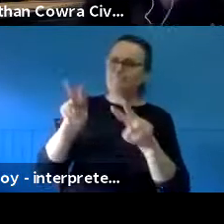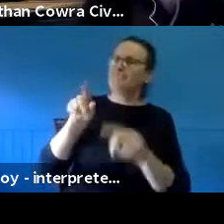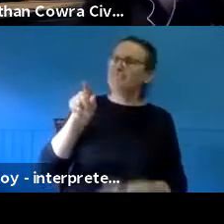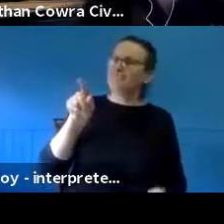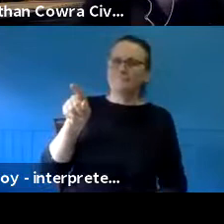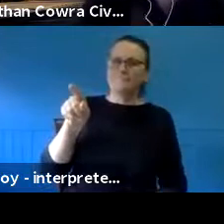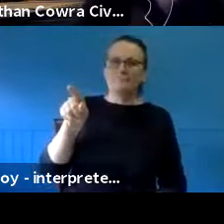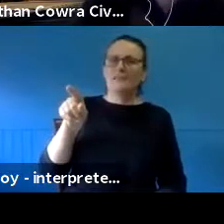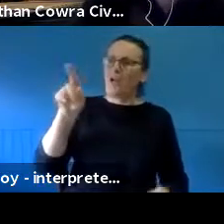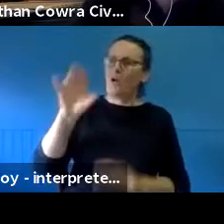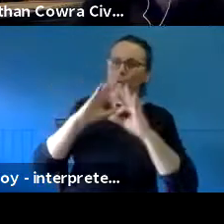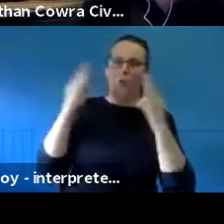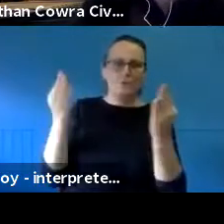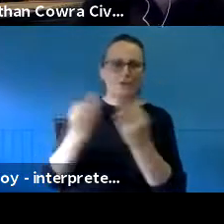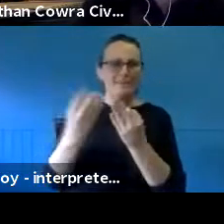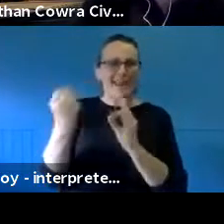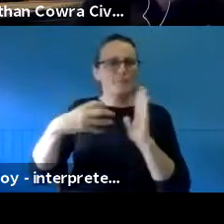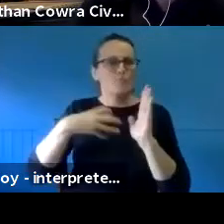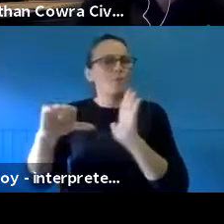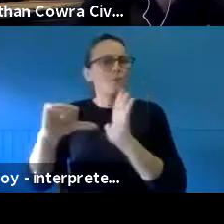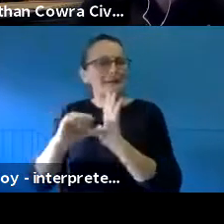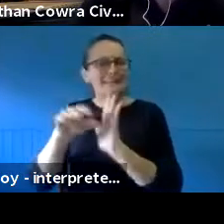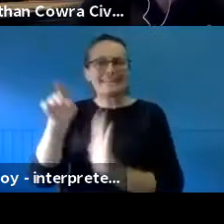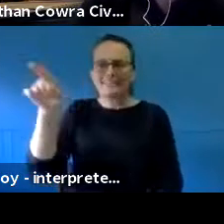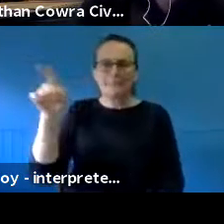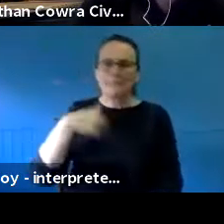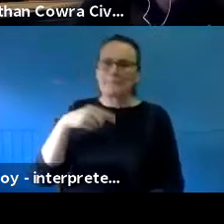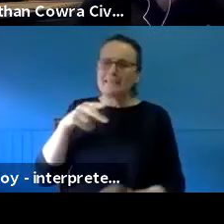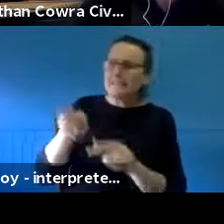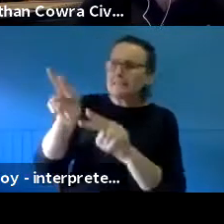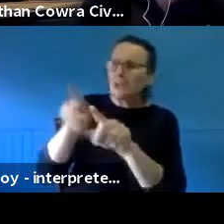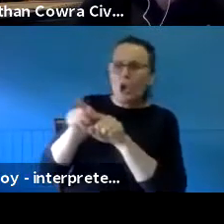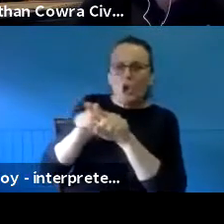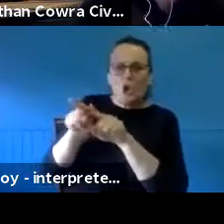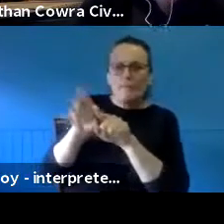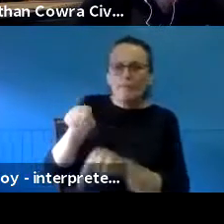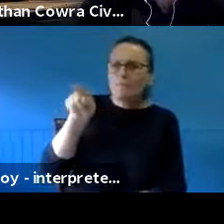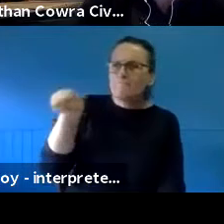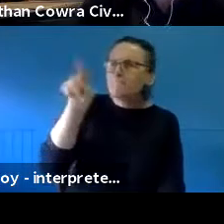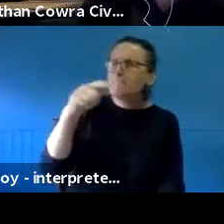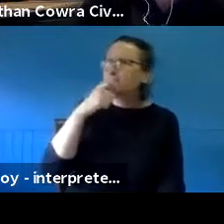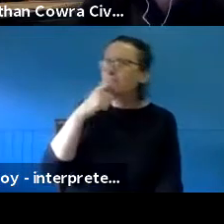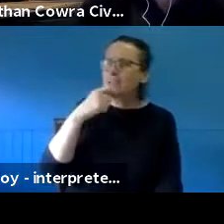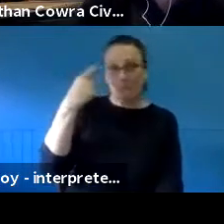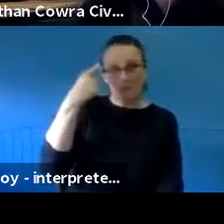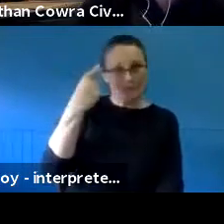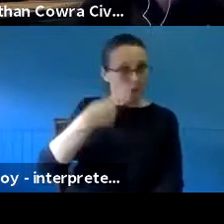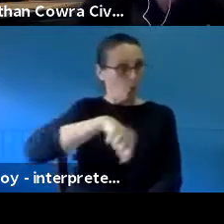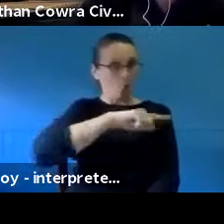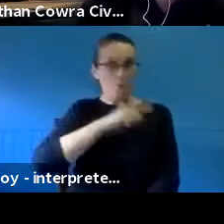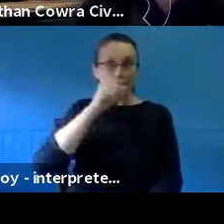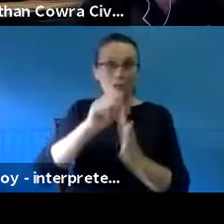more funded organisations for leadership, and to see where we can fit in